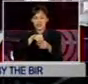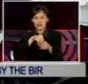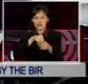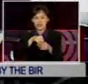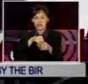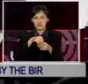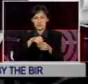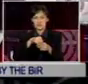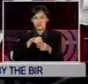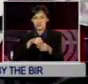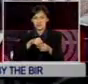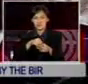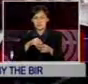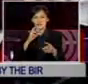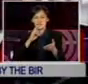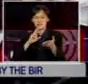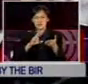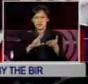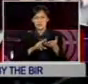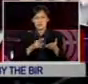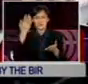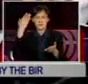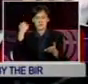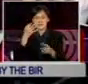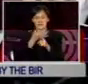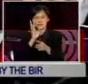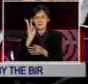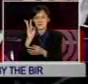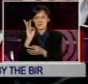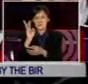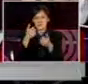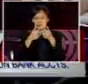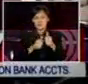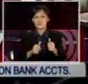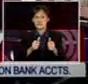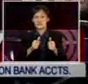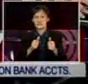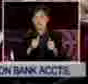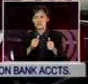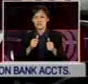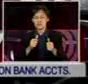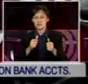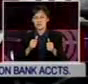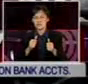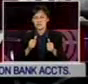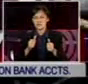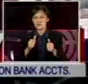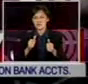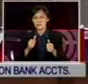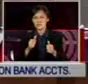this resolution of February 6th, was complied with. And